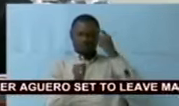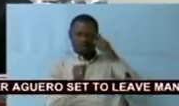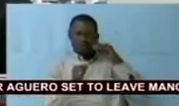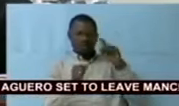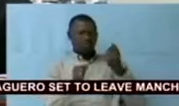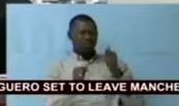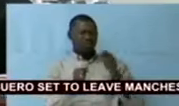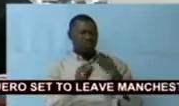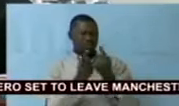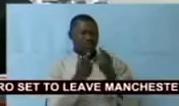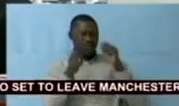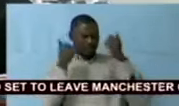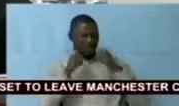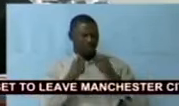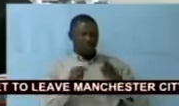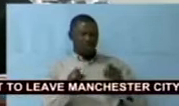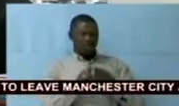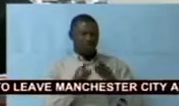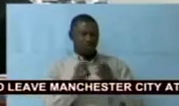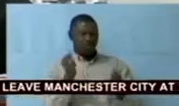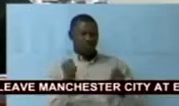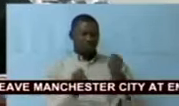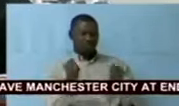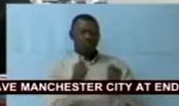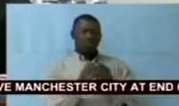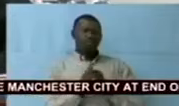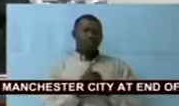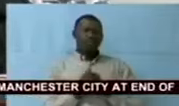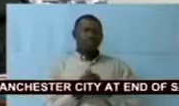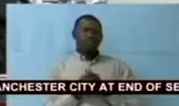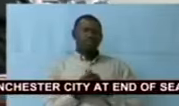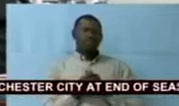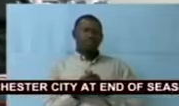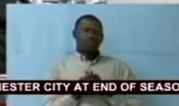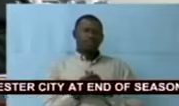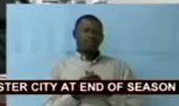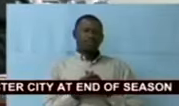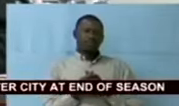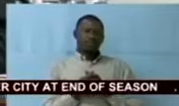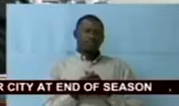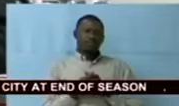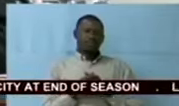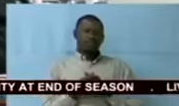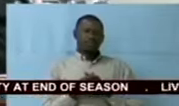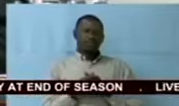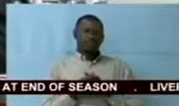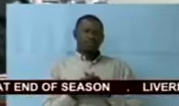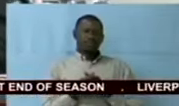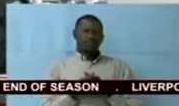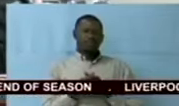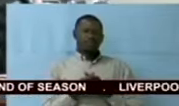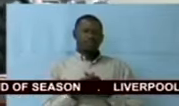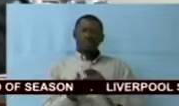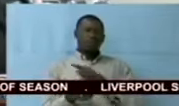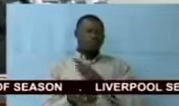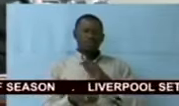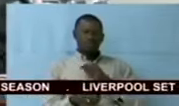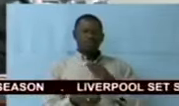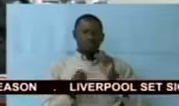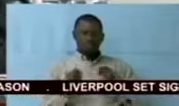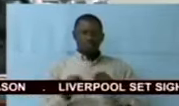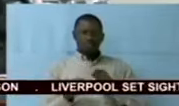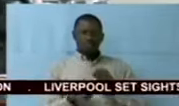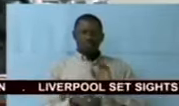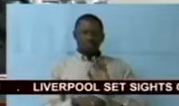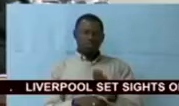Then I could not stop inside Banjul